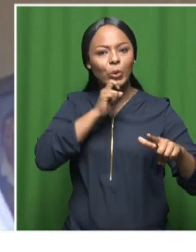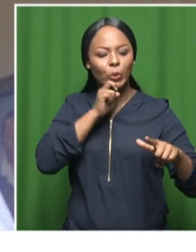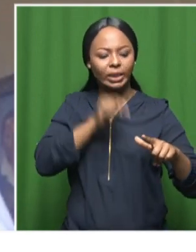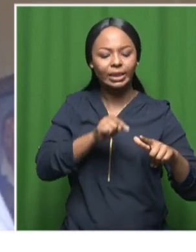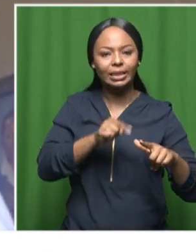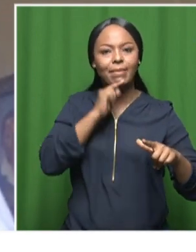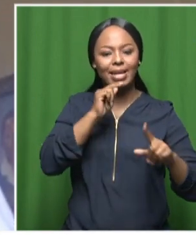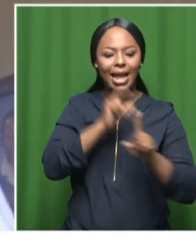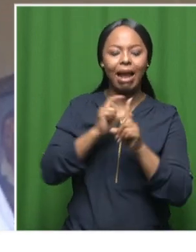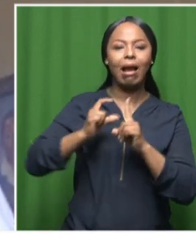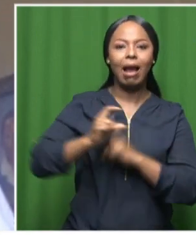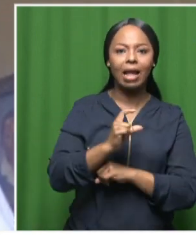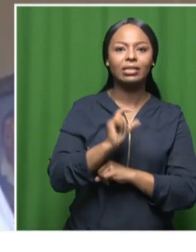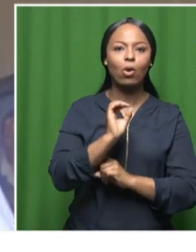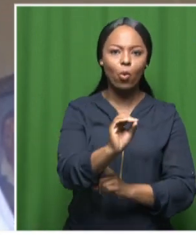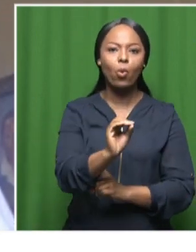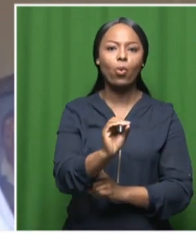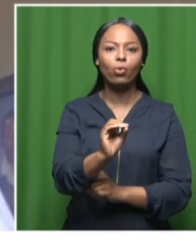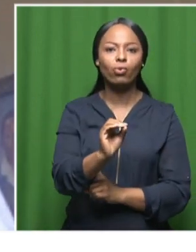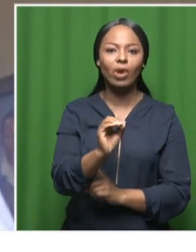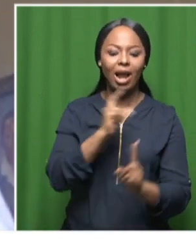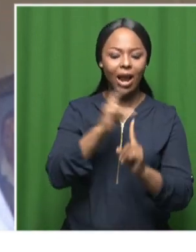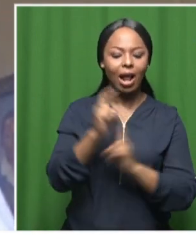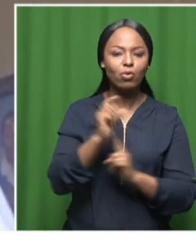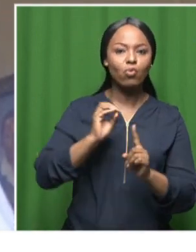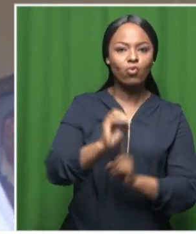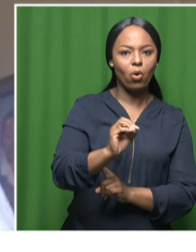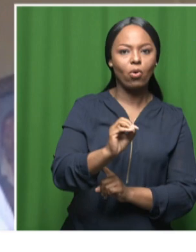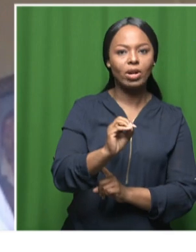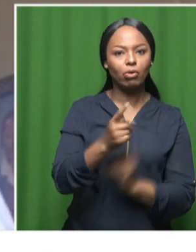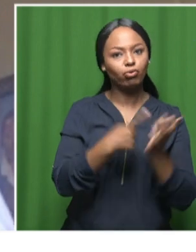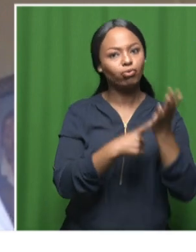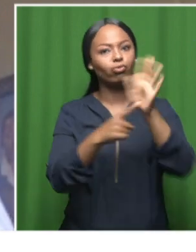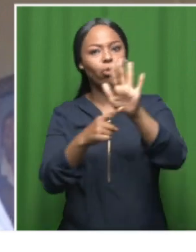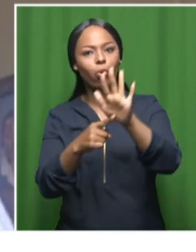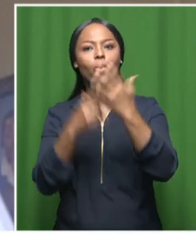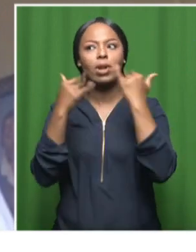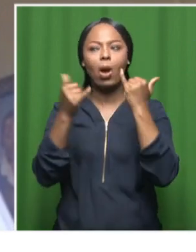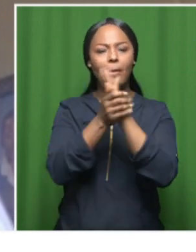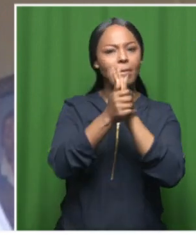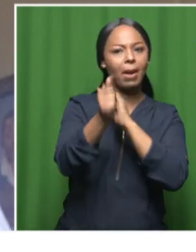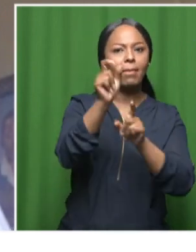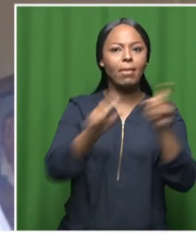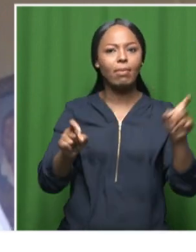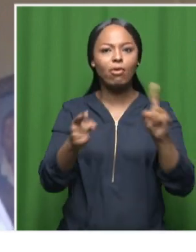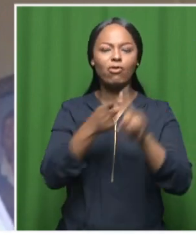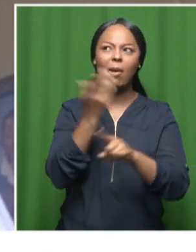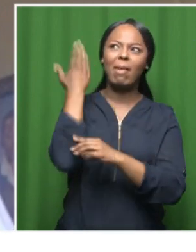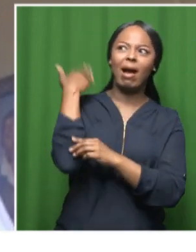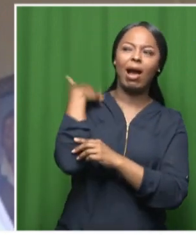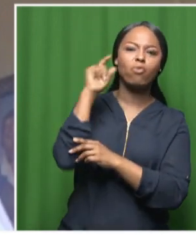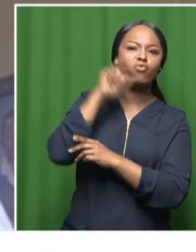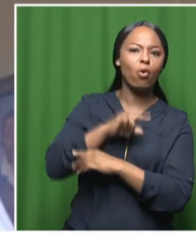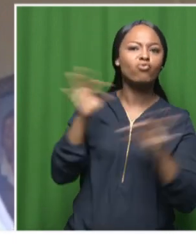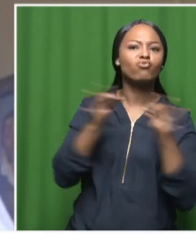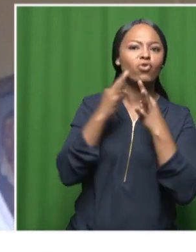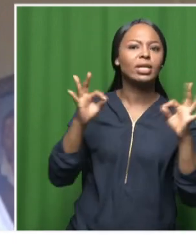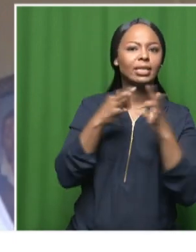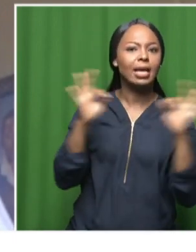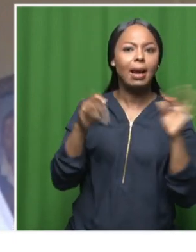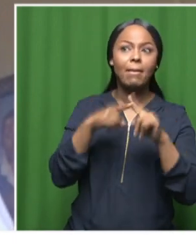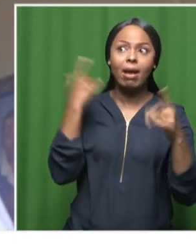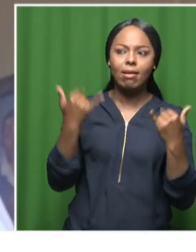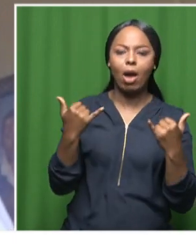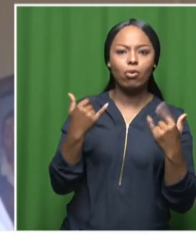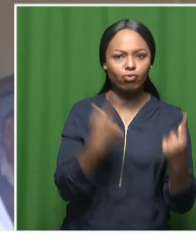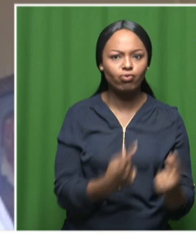have a culture, we're referencing the balance that is coming out from exiled music, that is coming out from